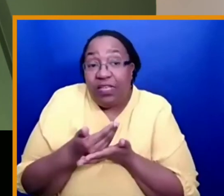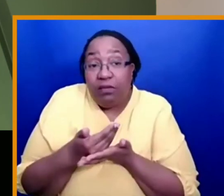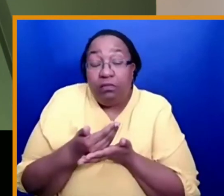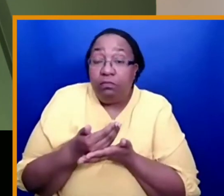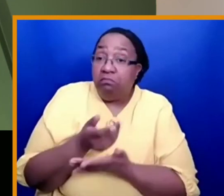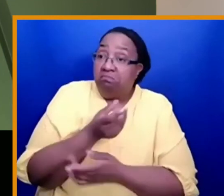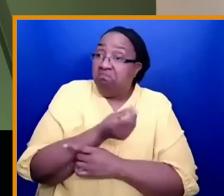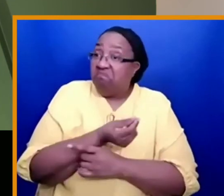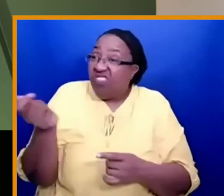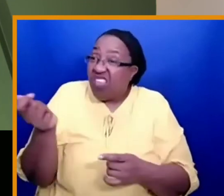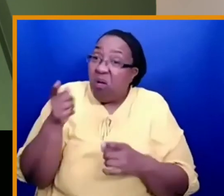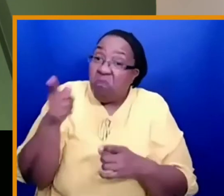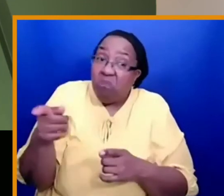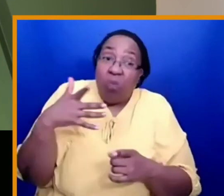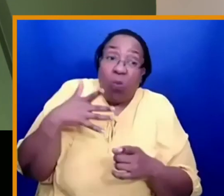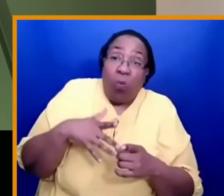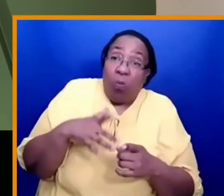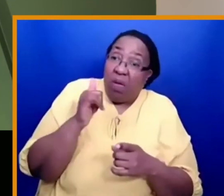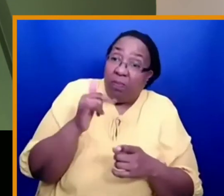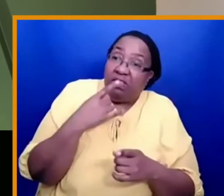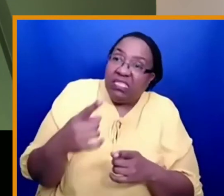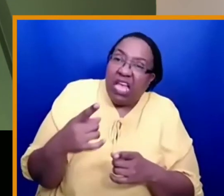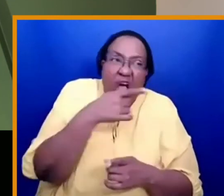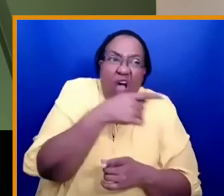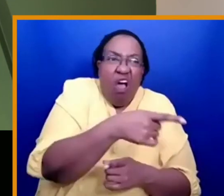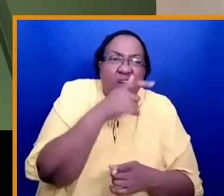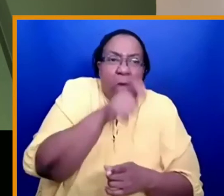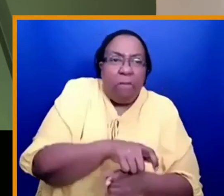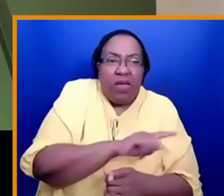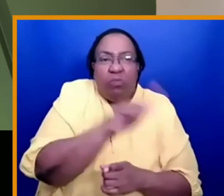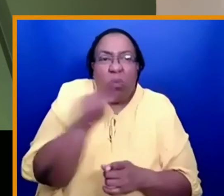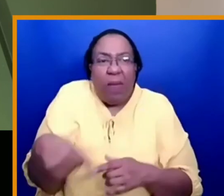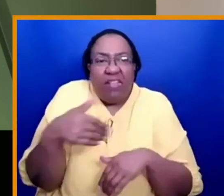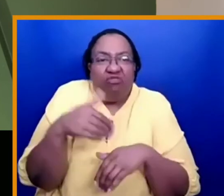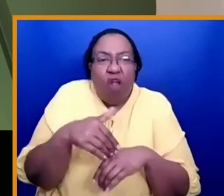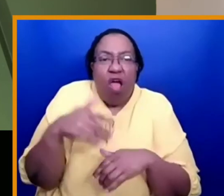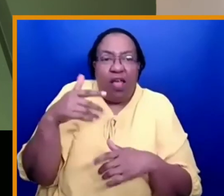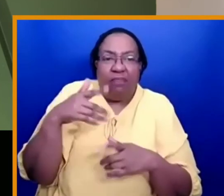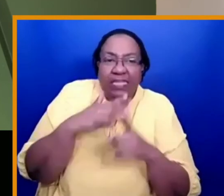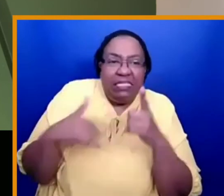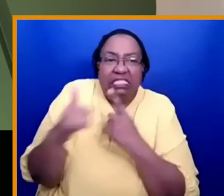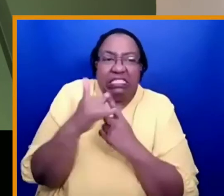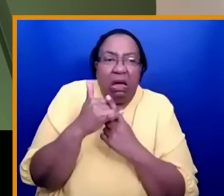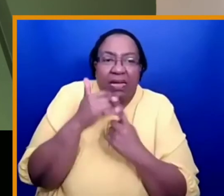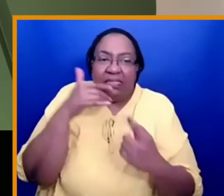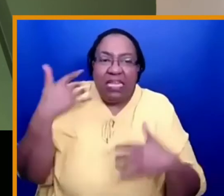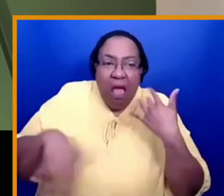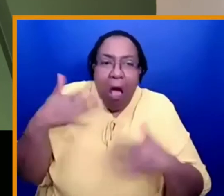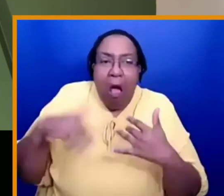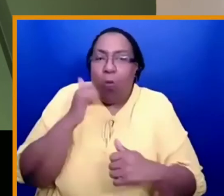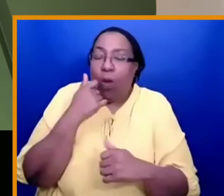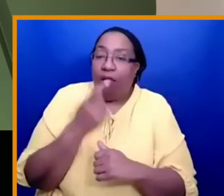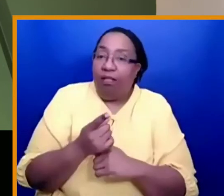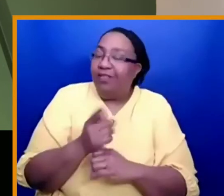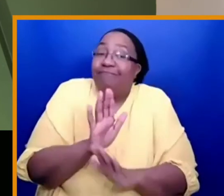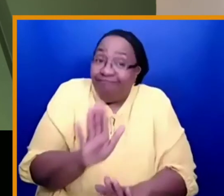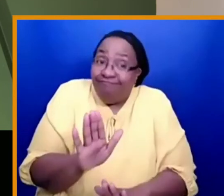into positions where they can do this. But I strongly believe that what we have set out in conference calls for is